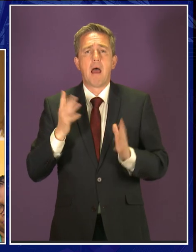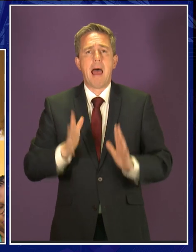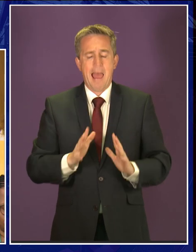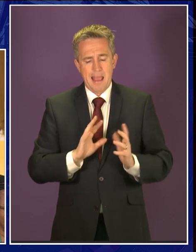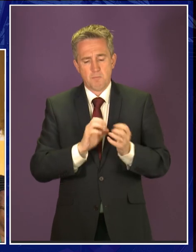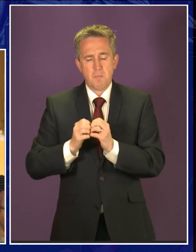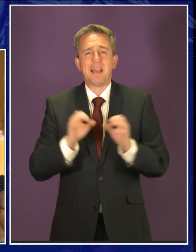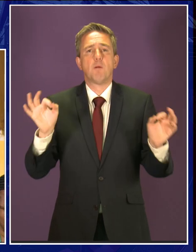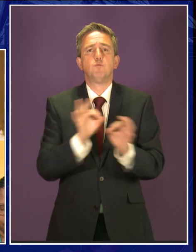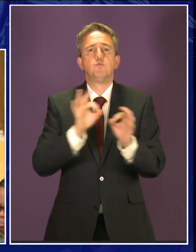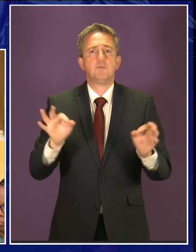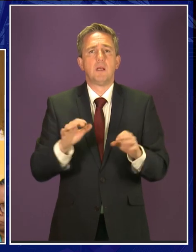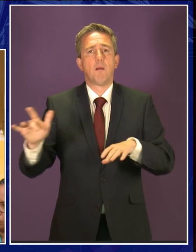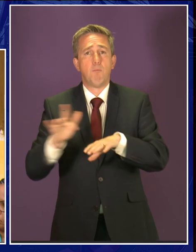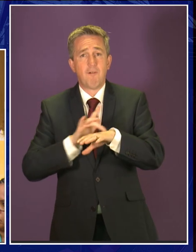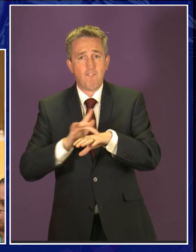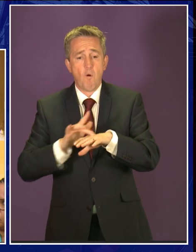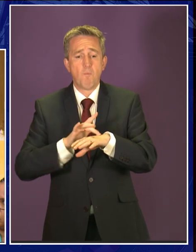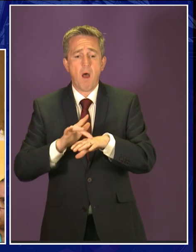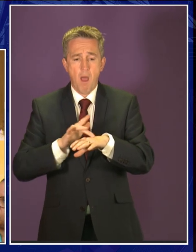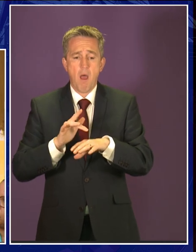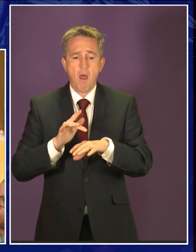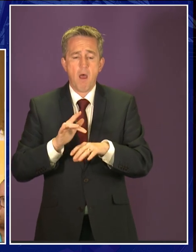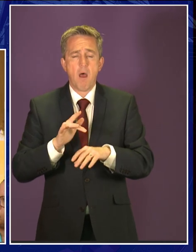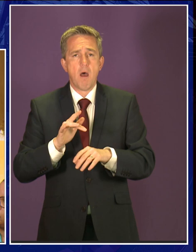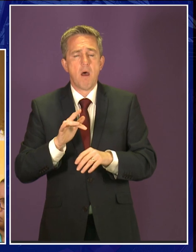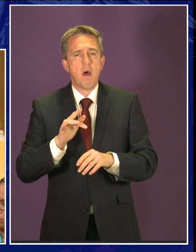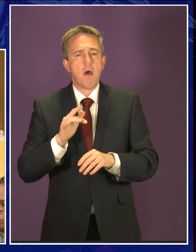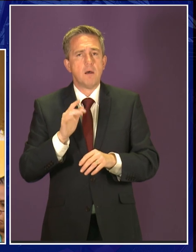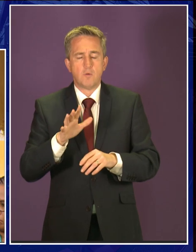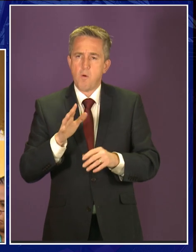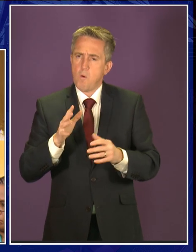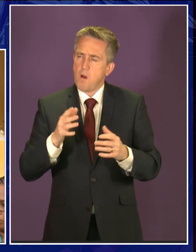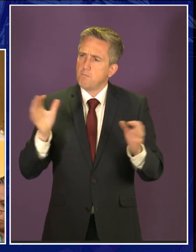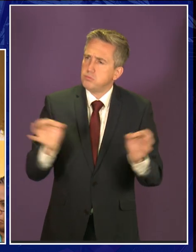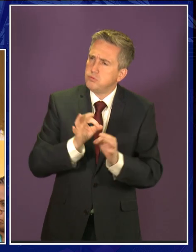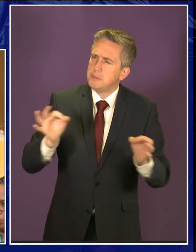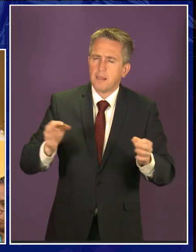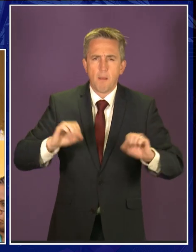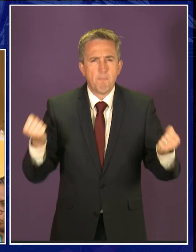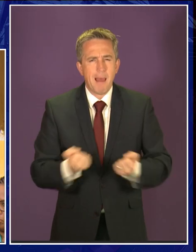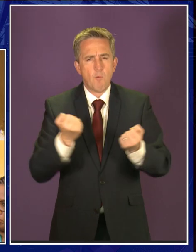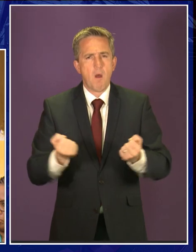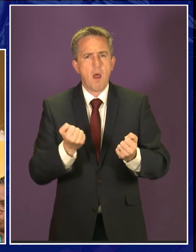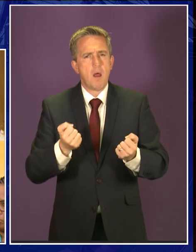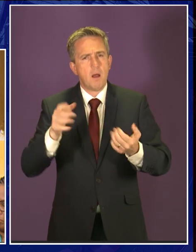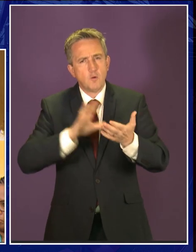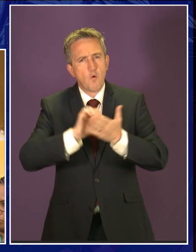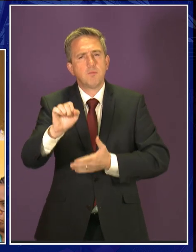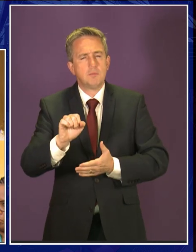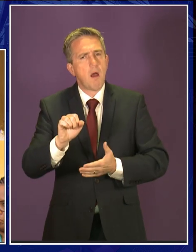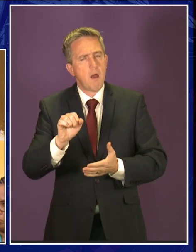composer, a performer, and educator of the arts. So understanding the power of music and the significance of culture is